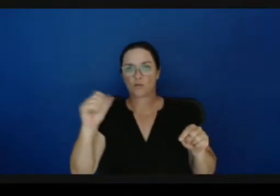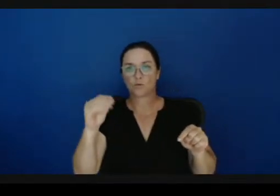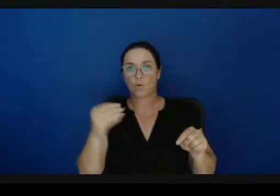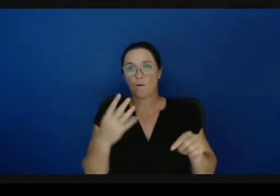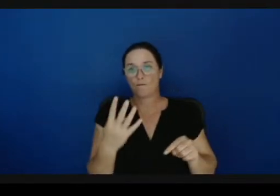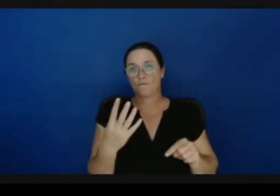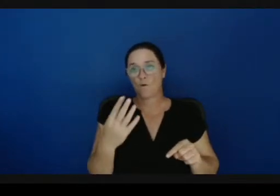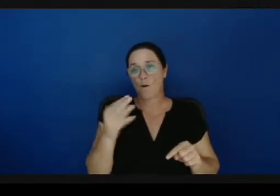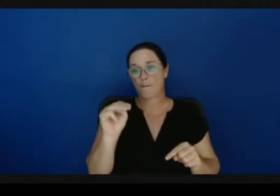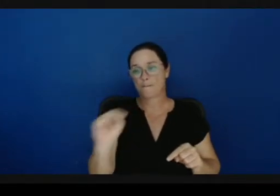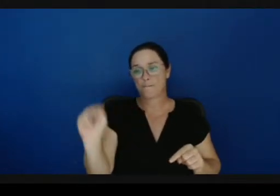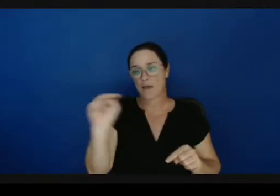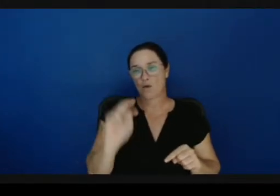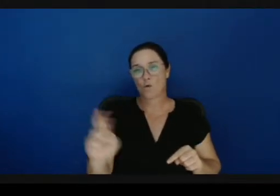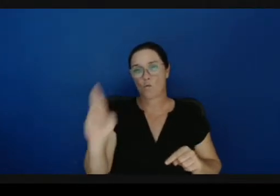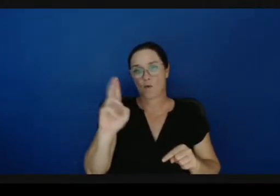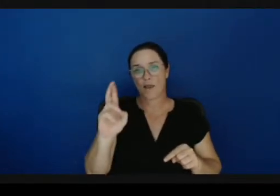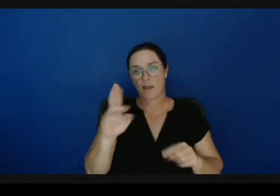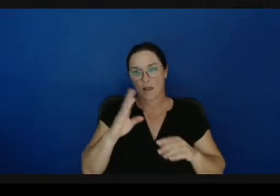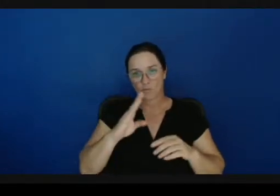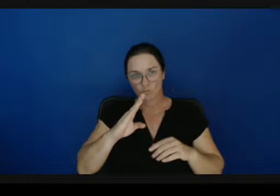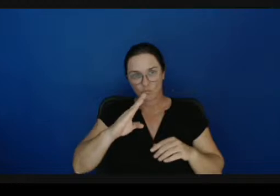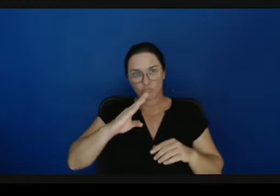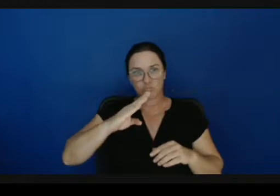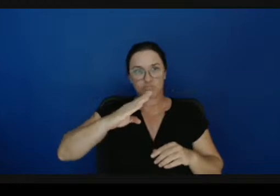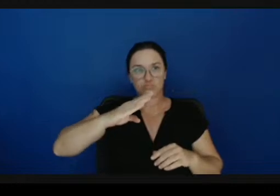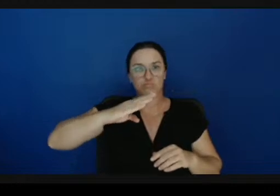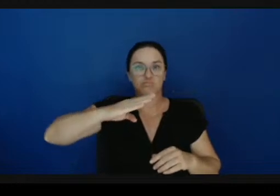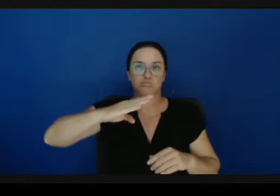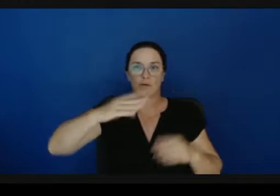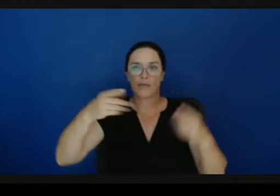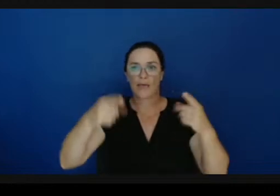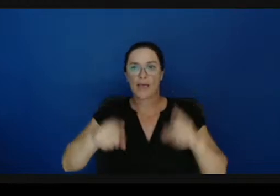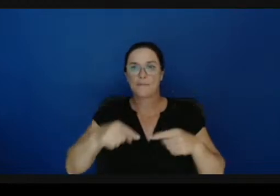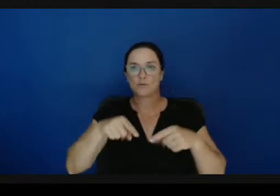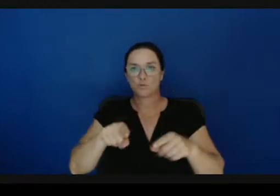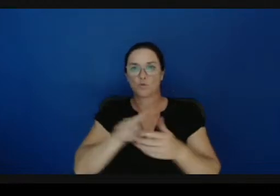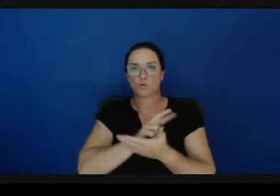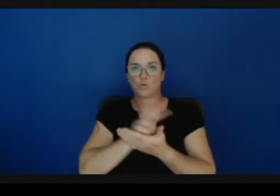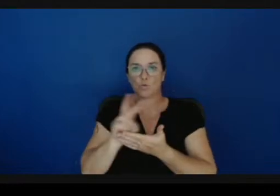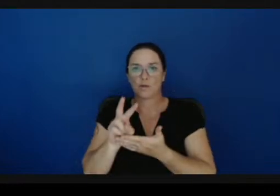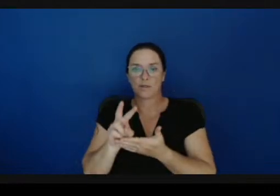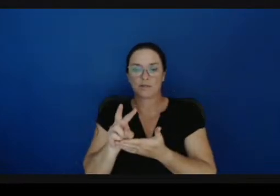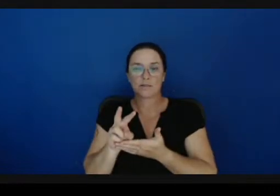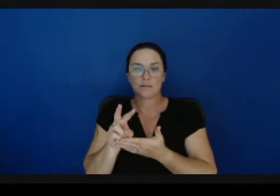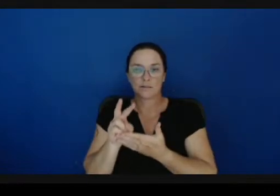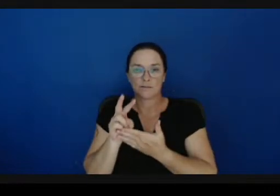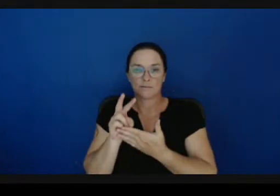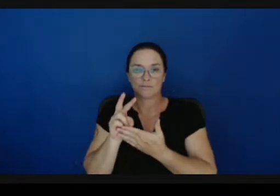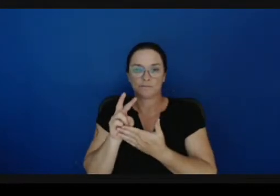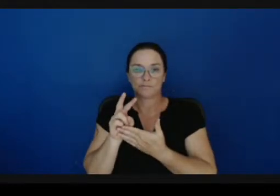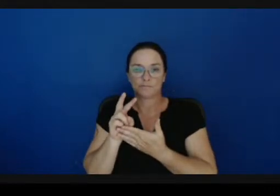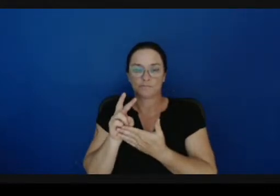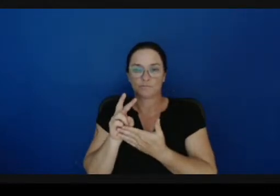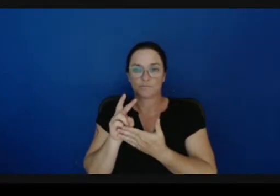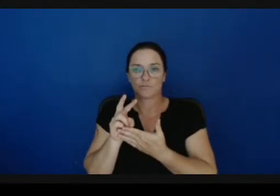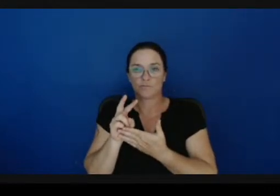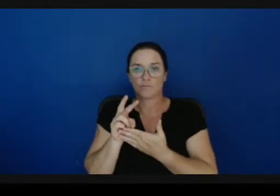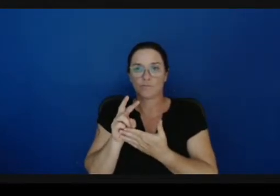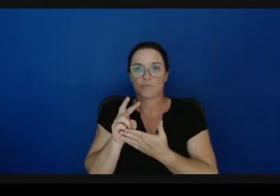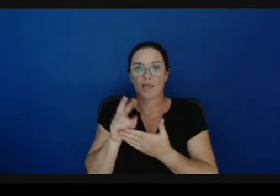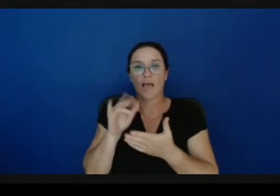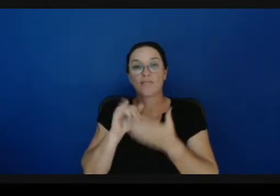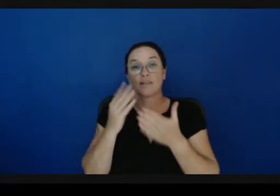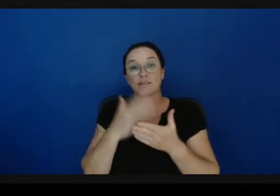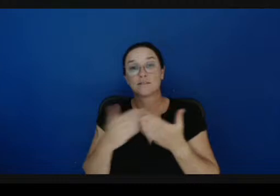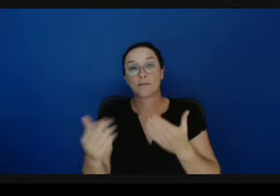microradian increase step up that occurred during those 2 weeks at the summit. And this is something that ever